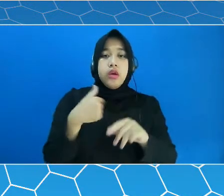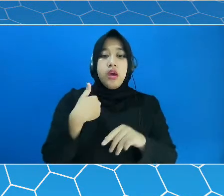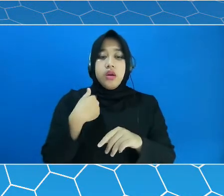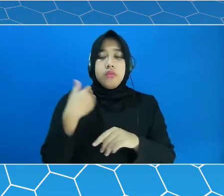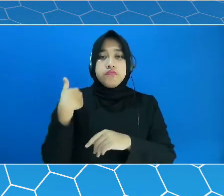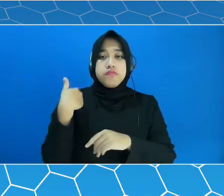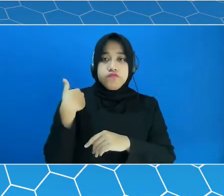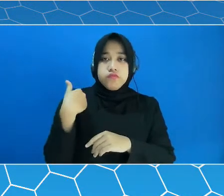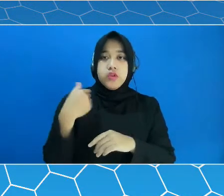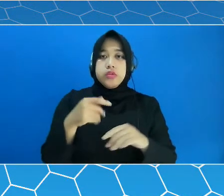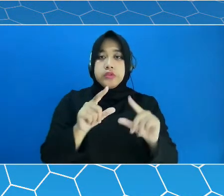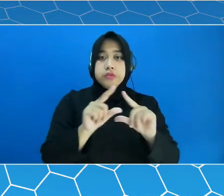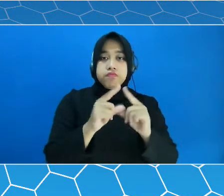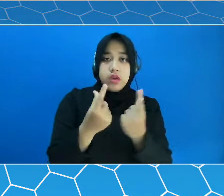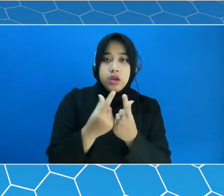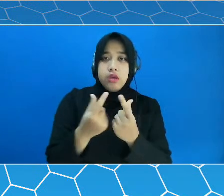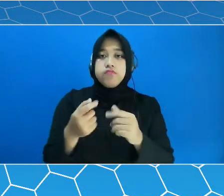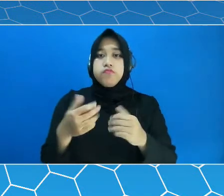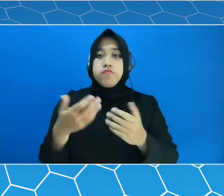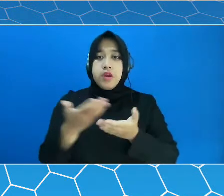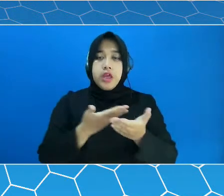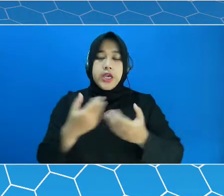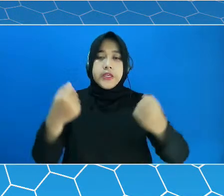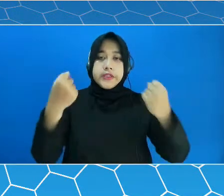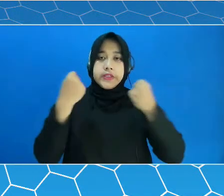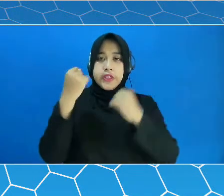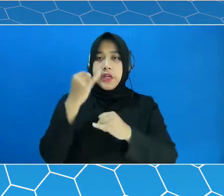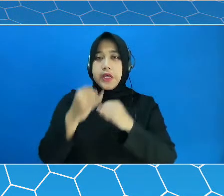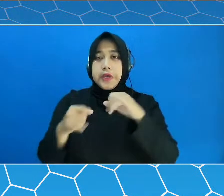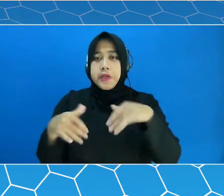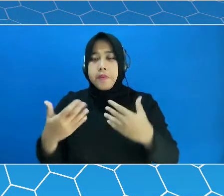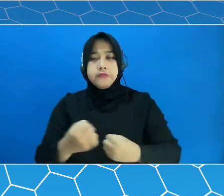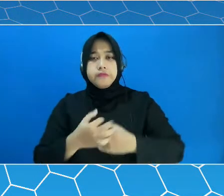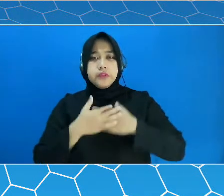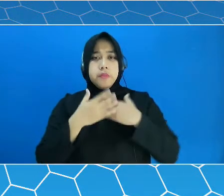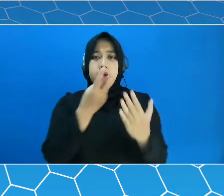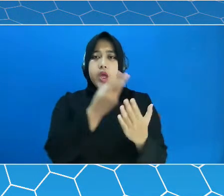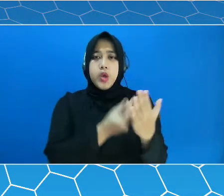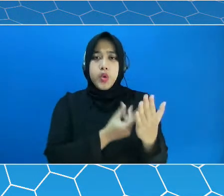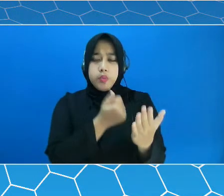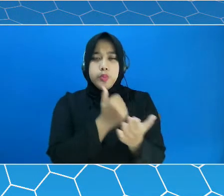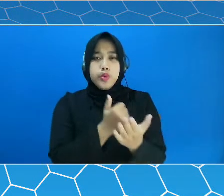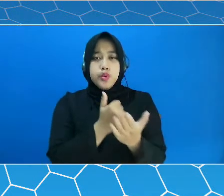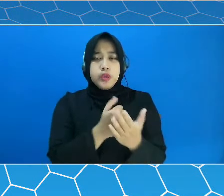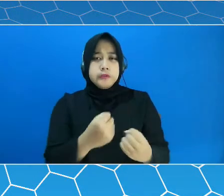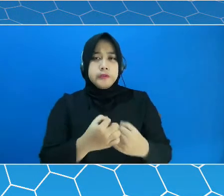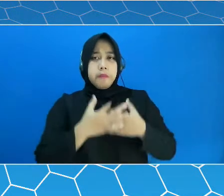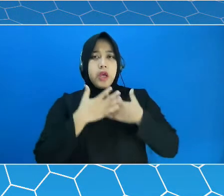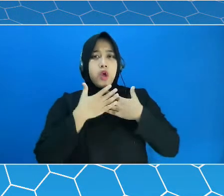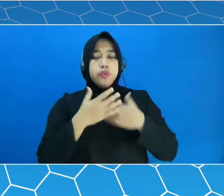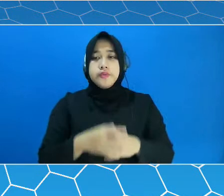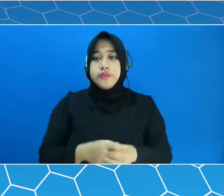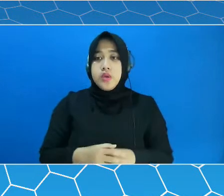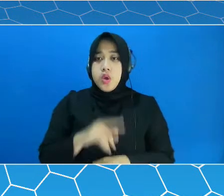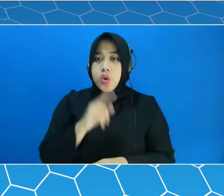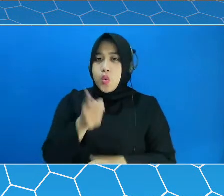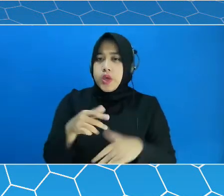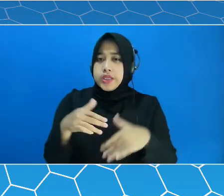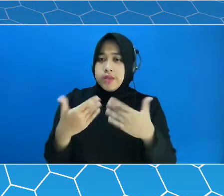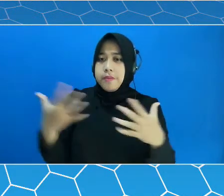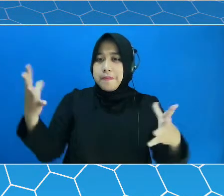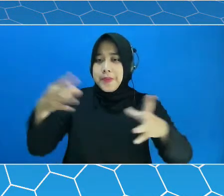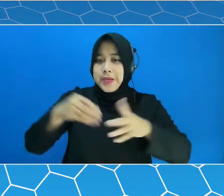services, and eventually the impacts of the economy will be affected as well. Therefore, I think the whole party had to get involved. Engagement of other